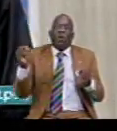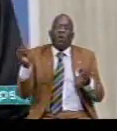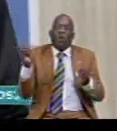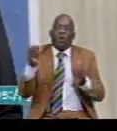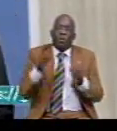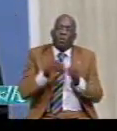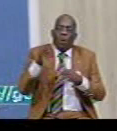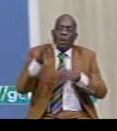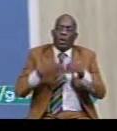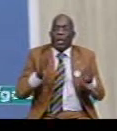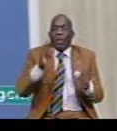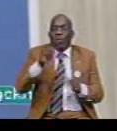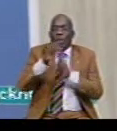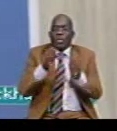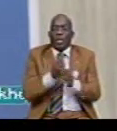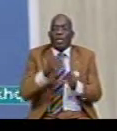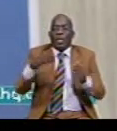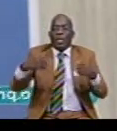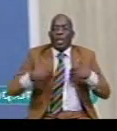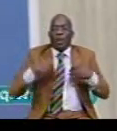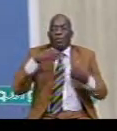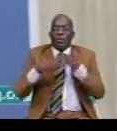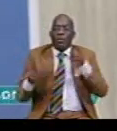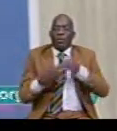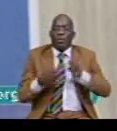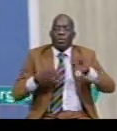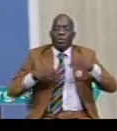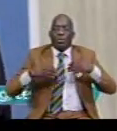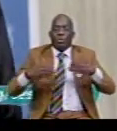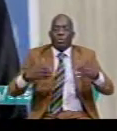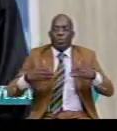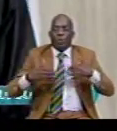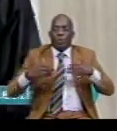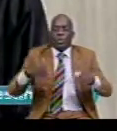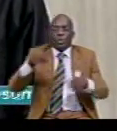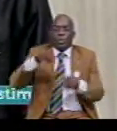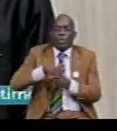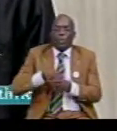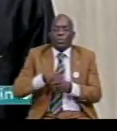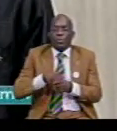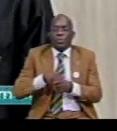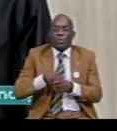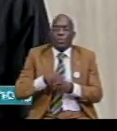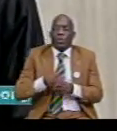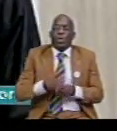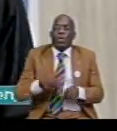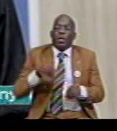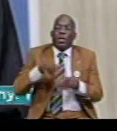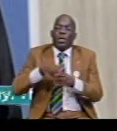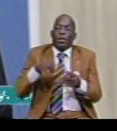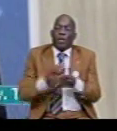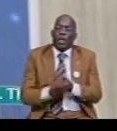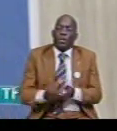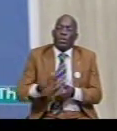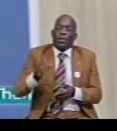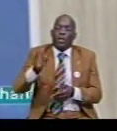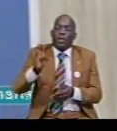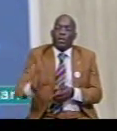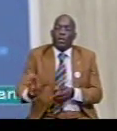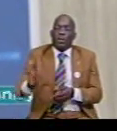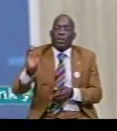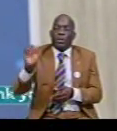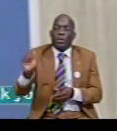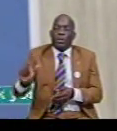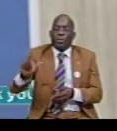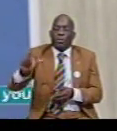difficulties breathing and breathing in most times. So during that Biosas GCK, I trusted God